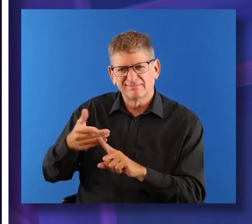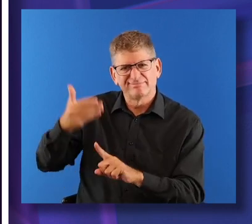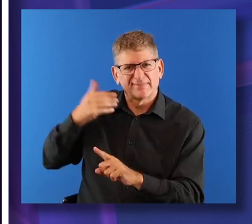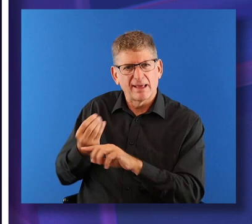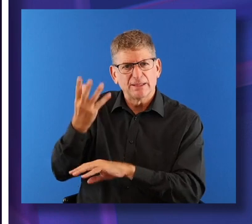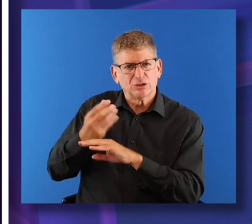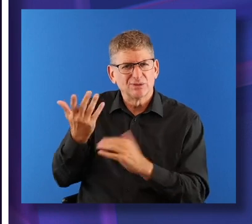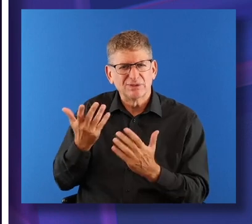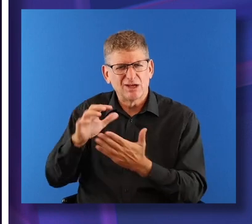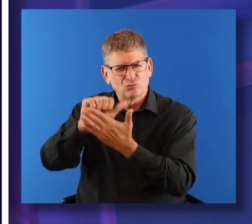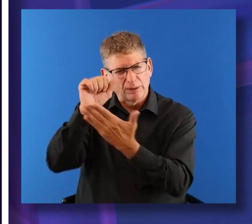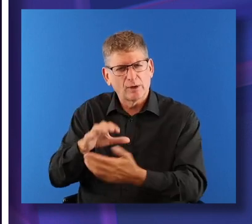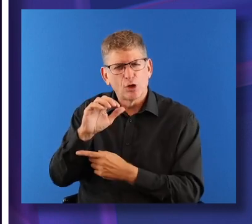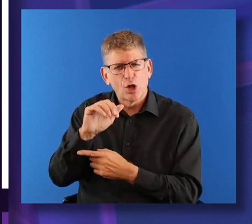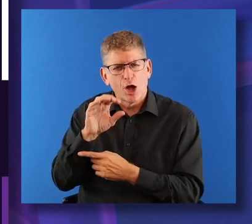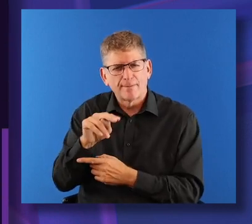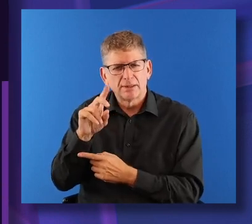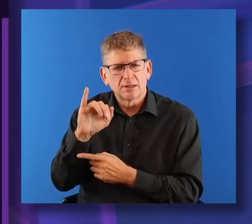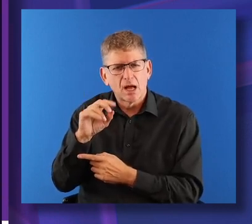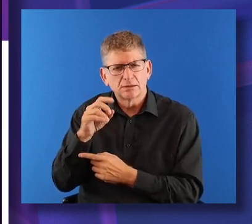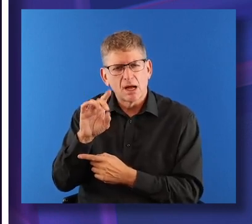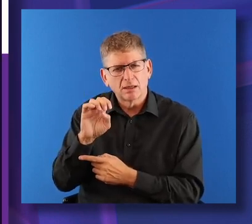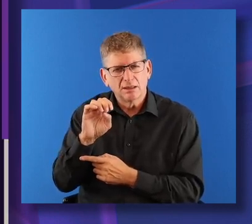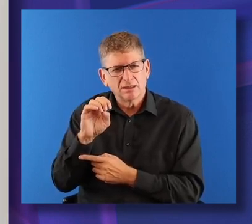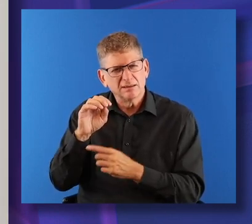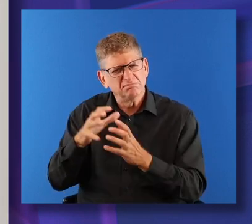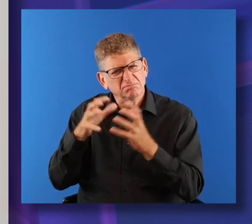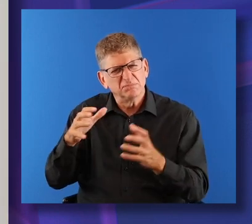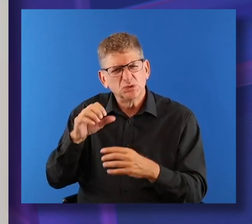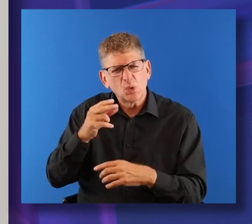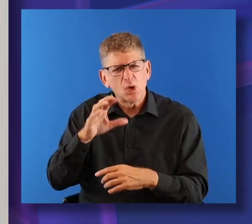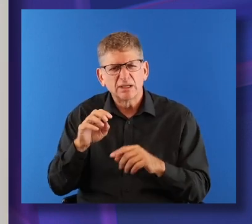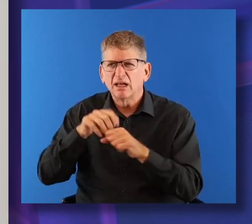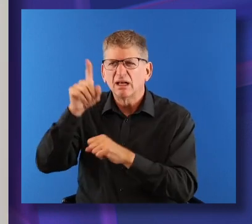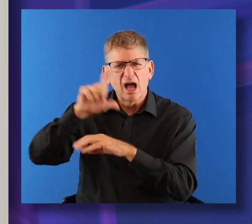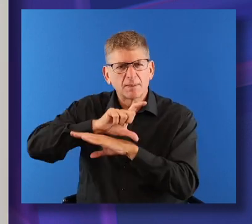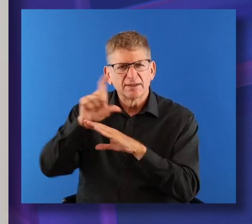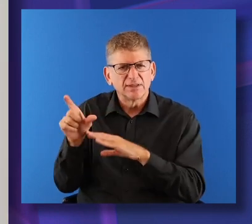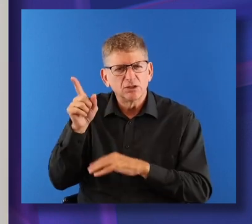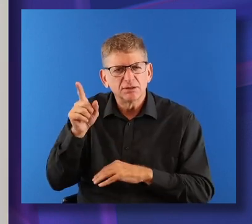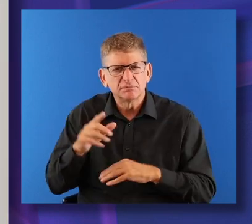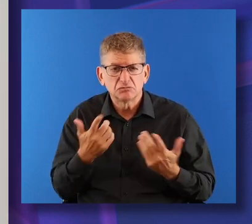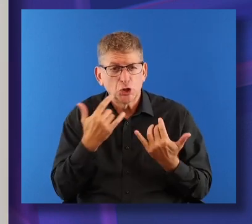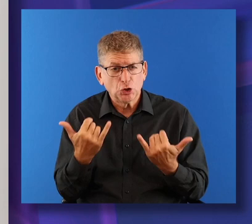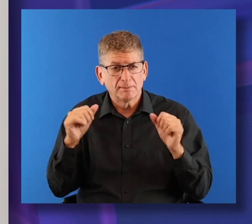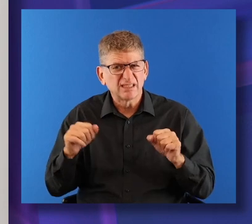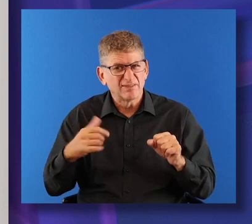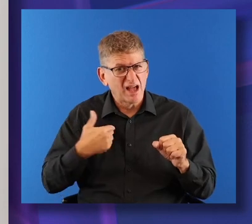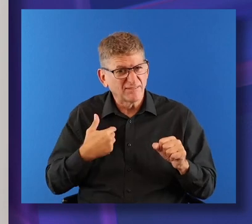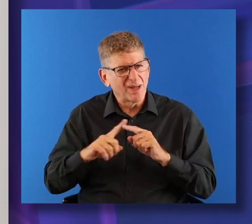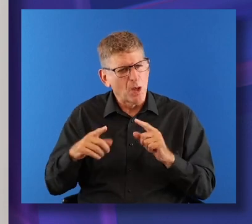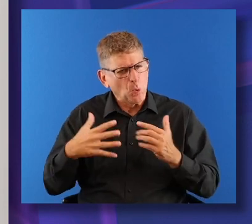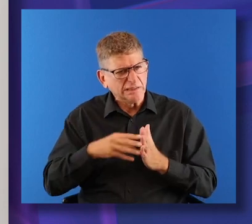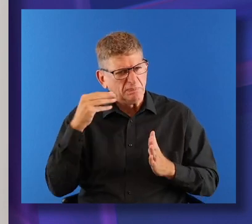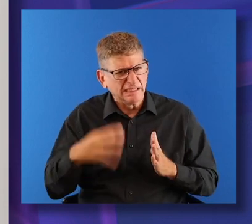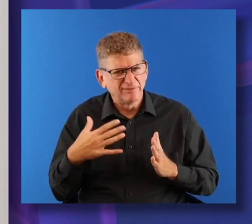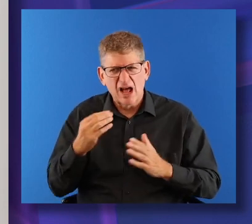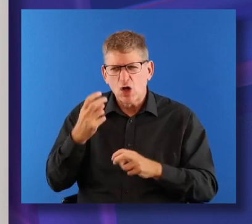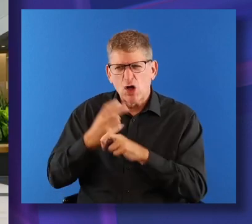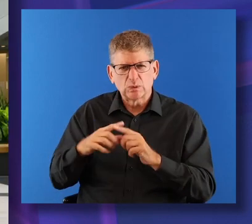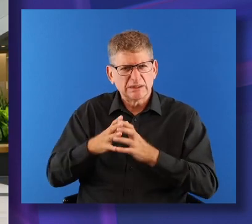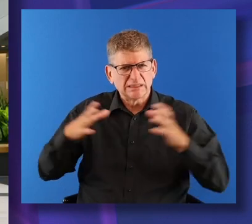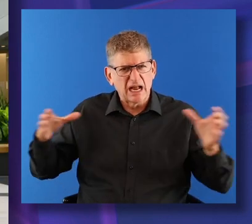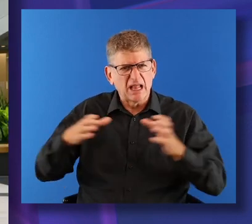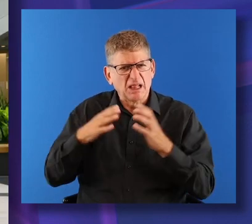carbon dioxide from ambient sources like the atmosphere. This is currently possible, but expensive, so it's difficult to